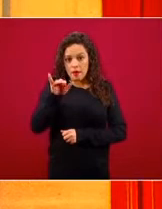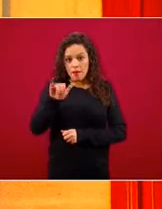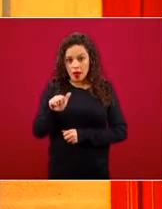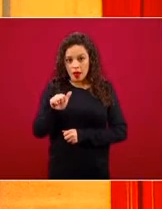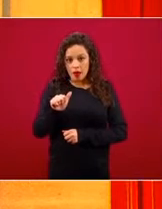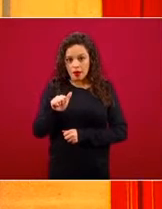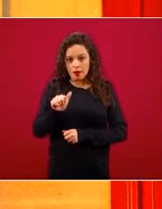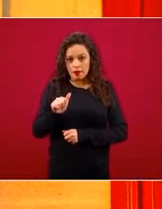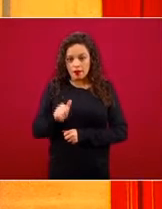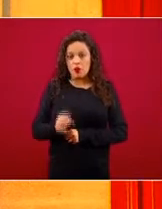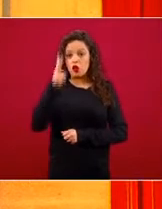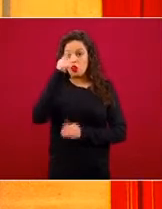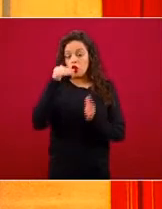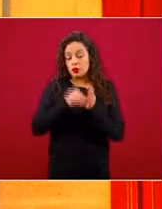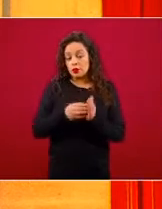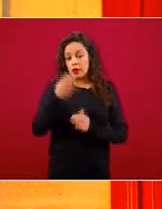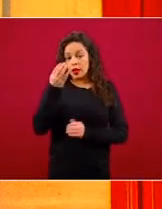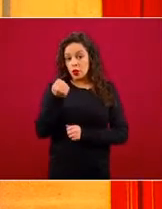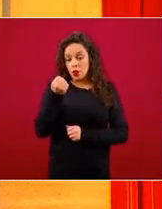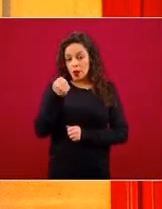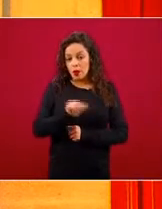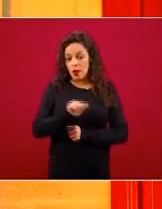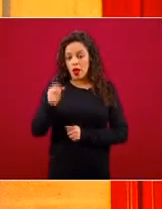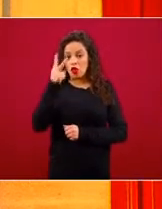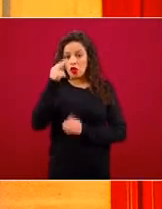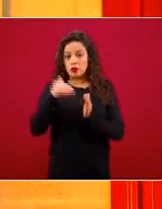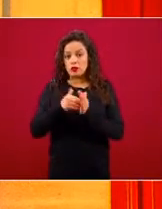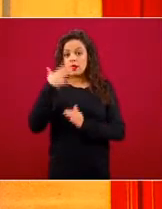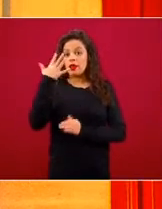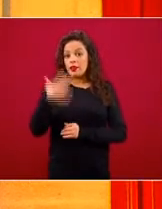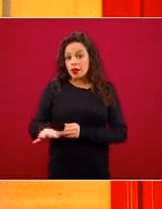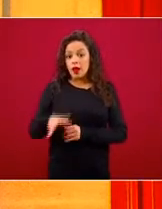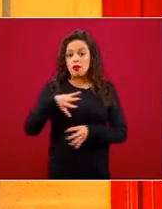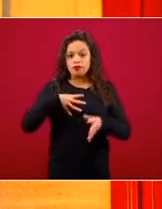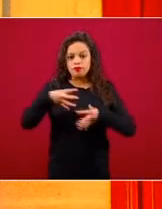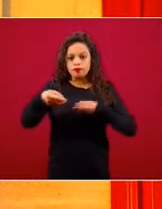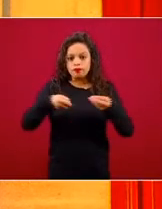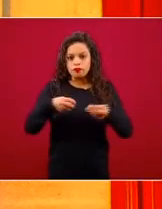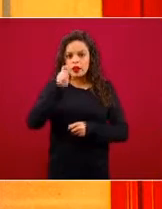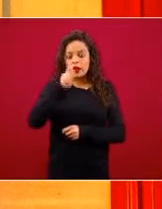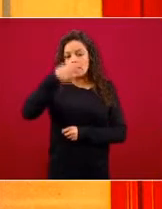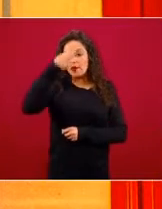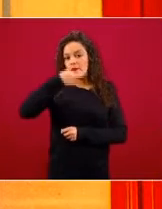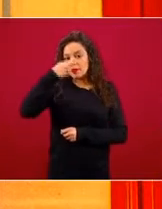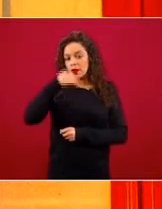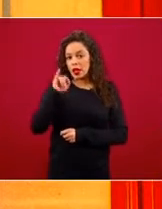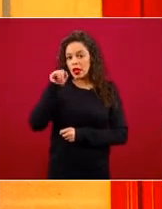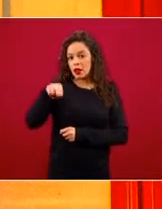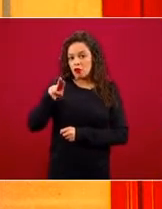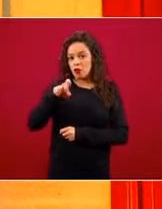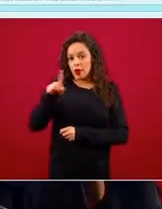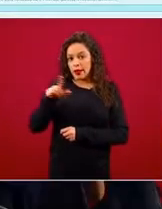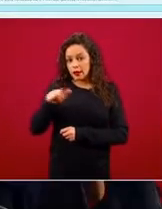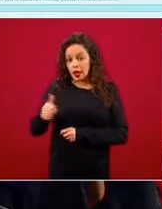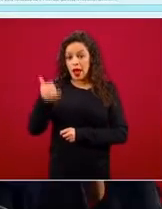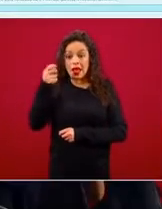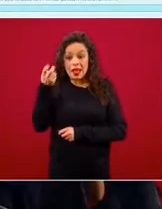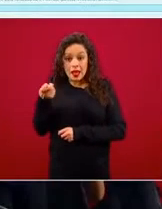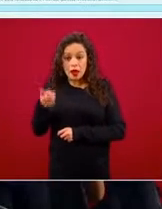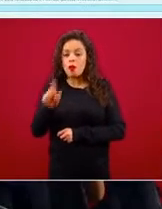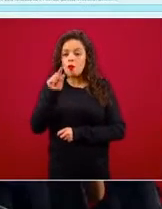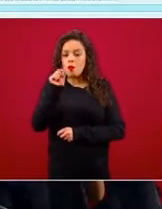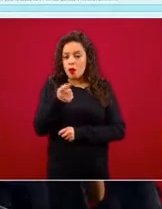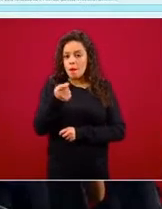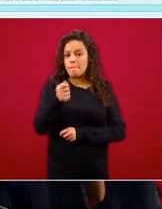flu epidemic of 2009. When this pandemic occurred, the mortality numbers day